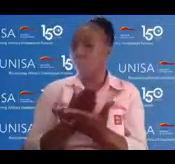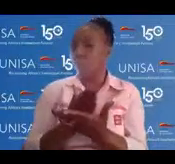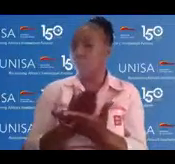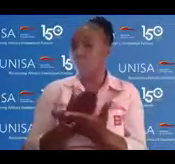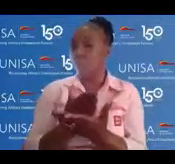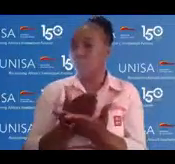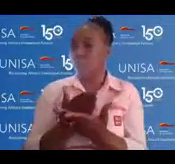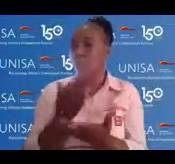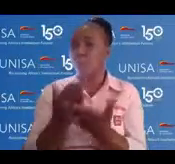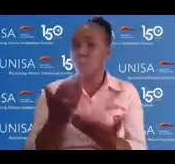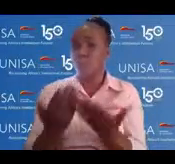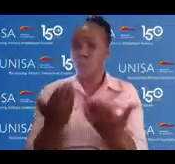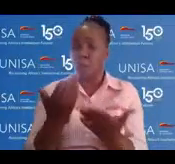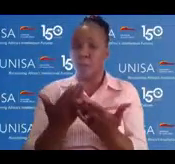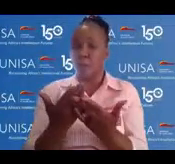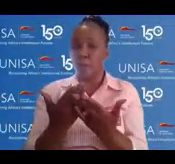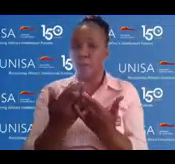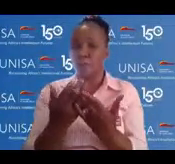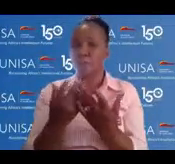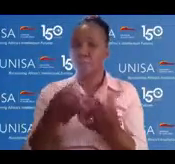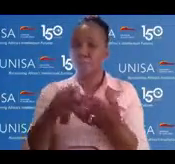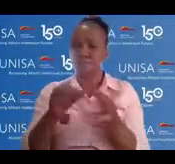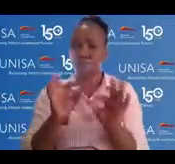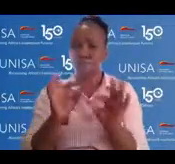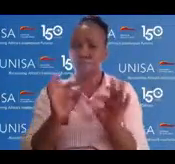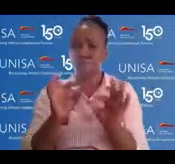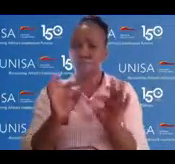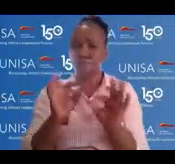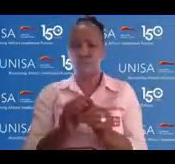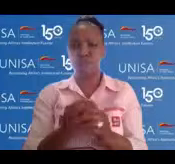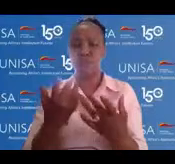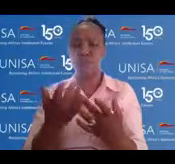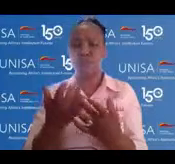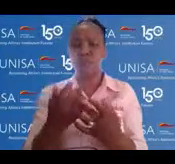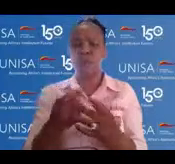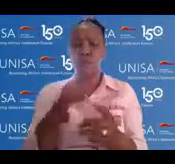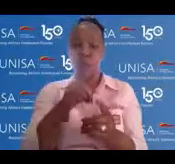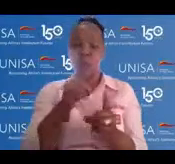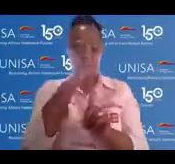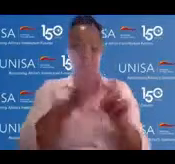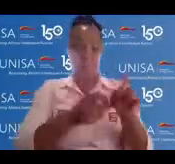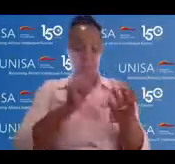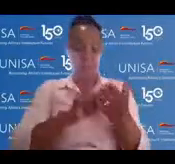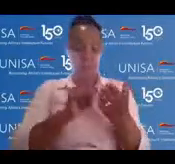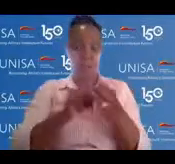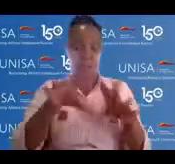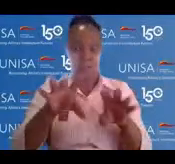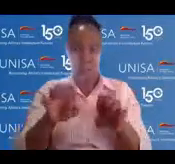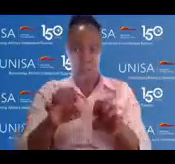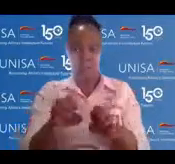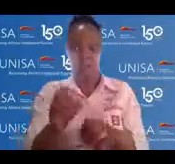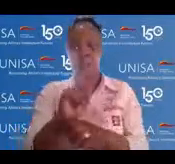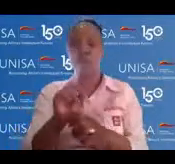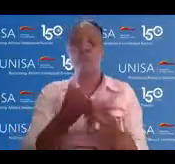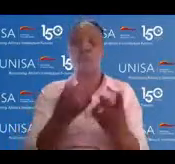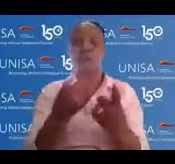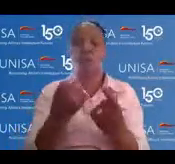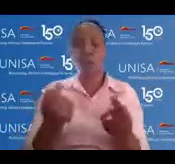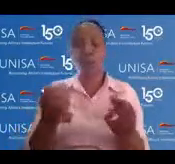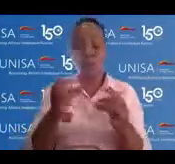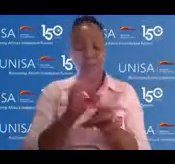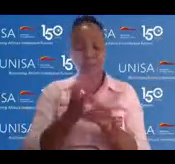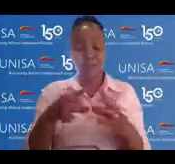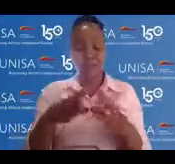complying to the university or if you are the right person who's writing the examination. So once you have done that, you are going to click on, remember,